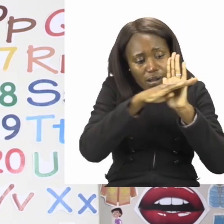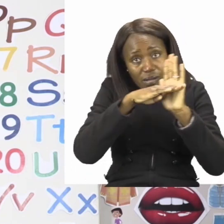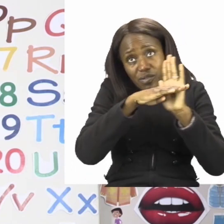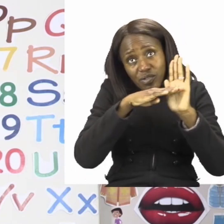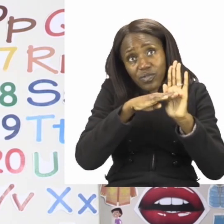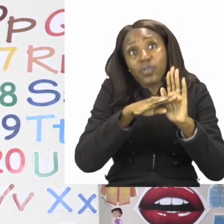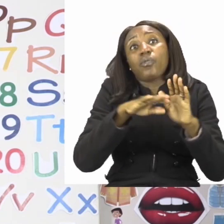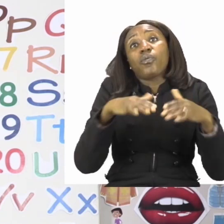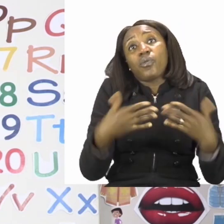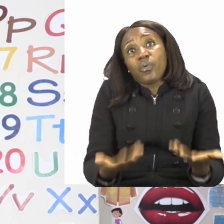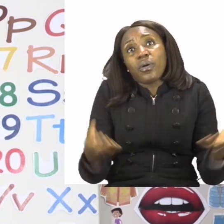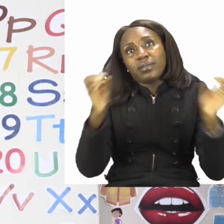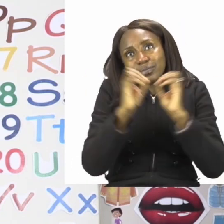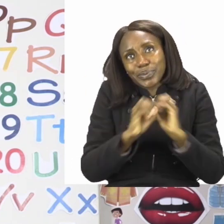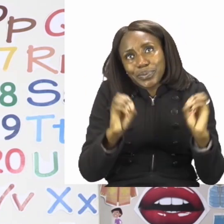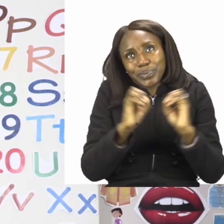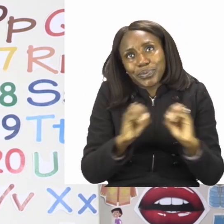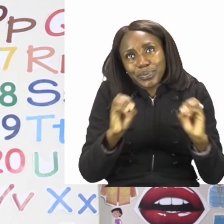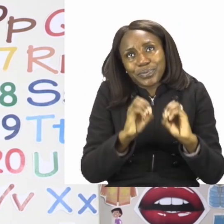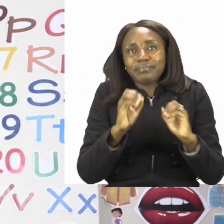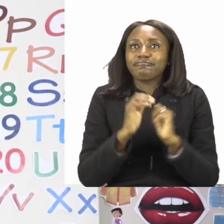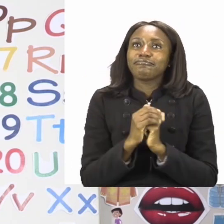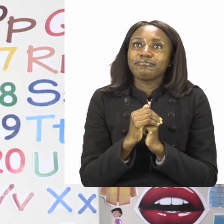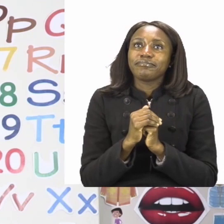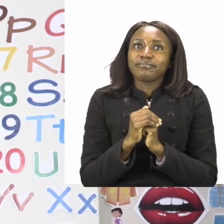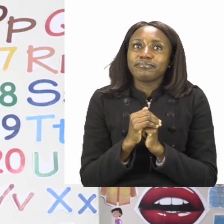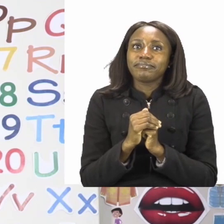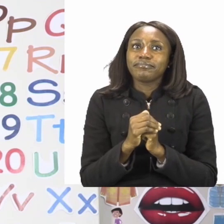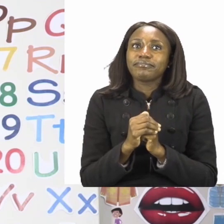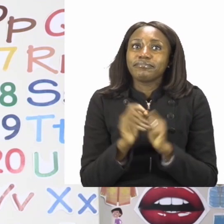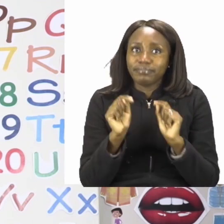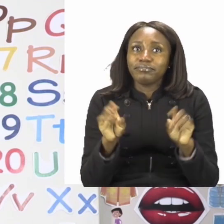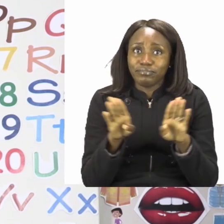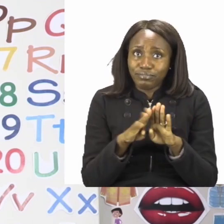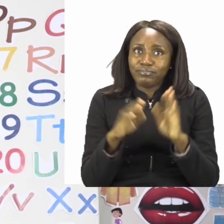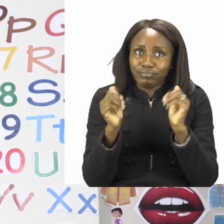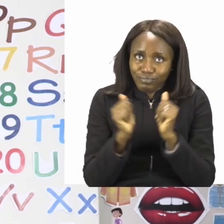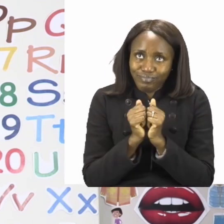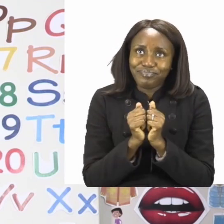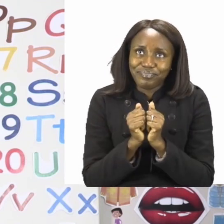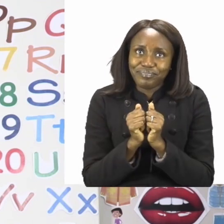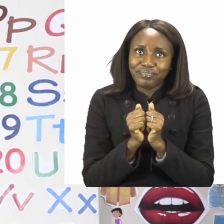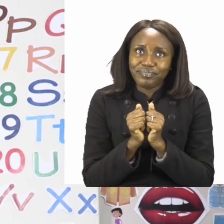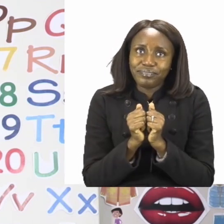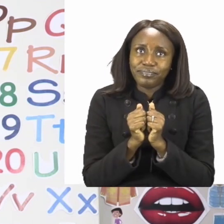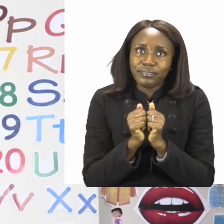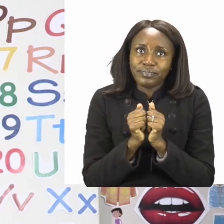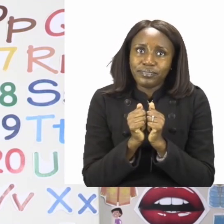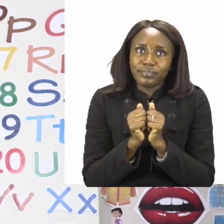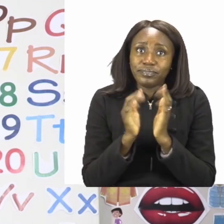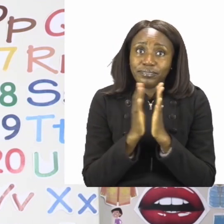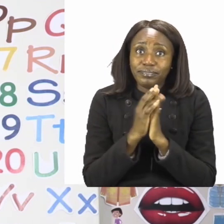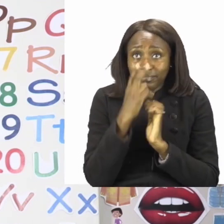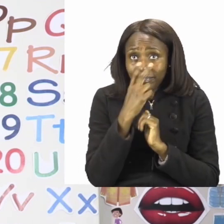half, and empty. So, we're going to do this together. I want you to please take a look